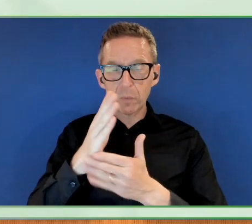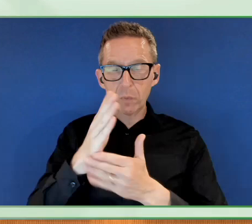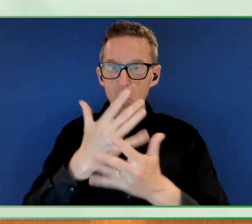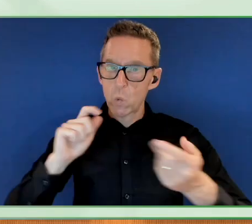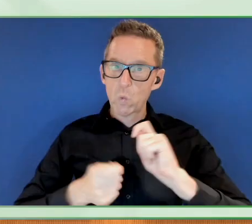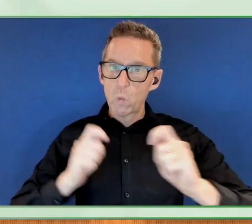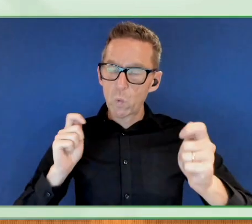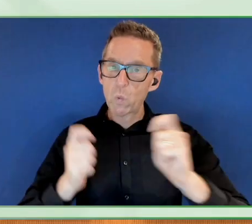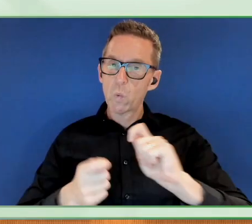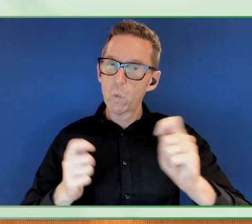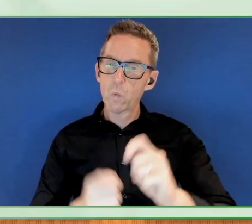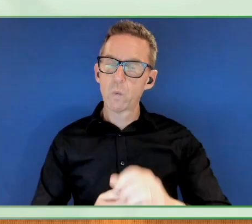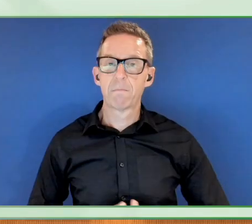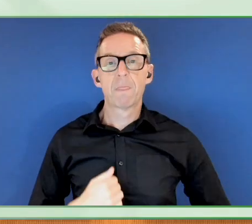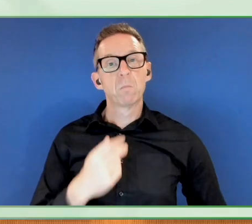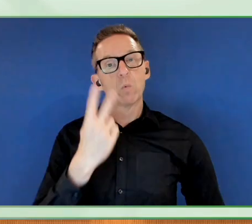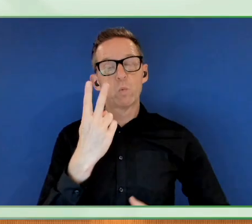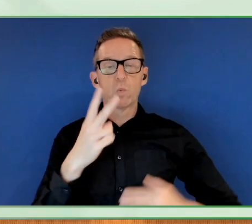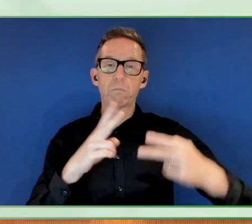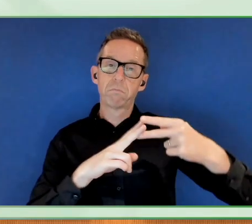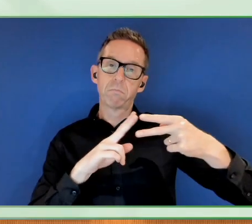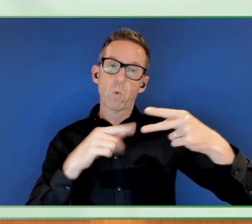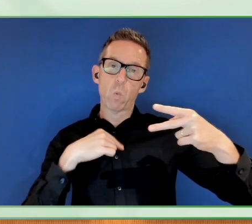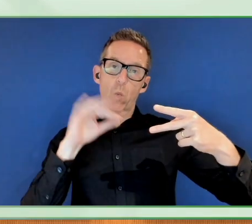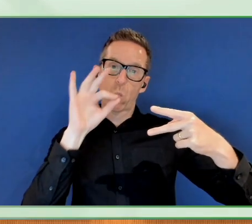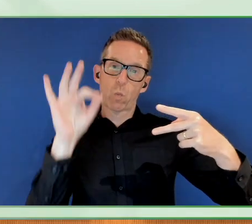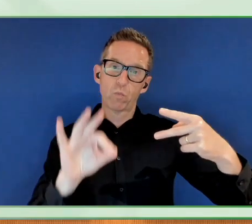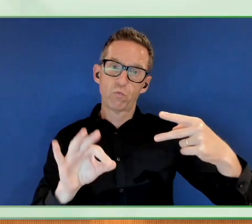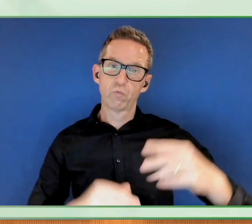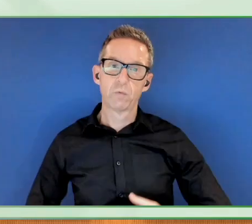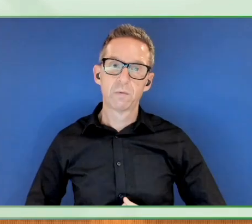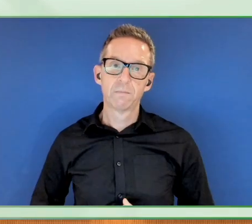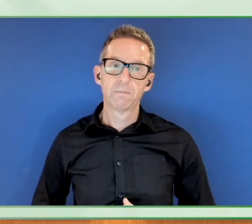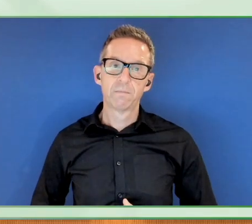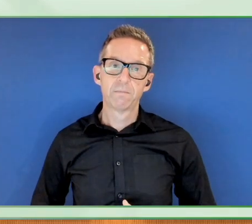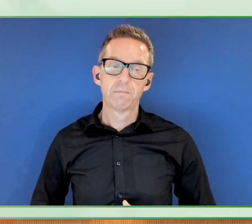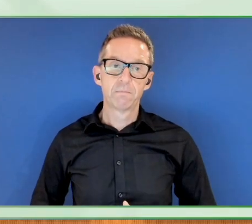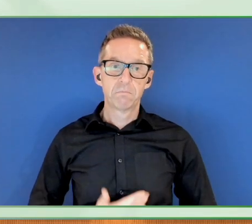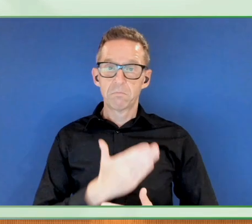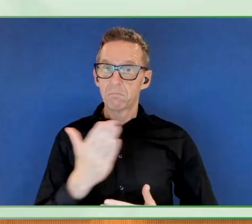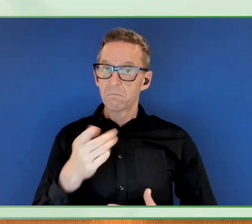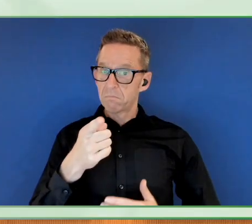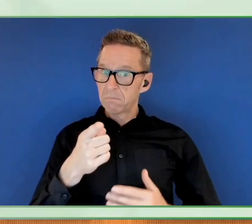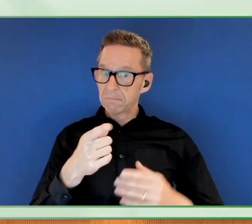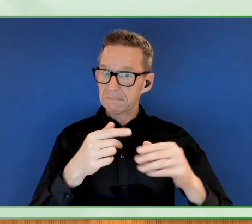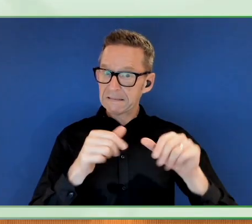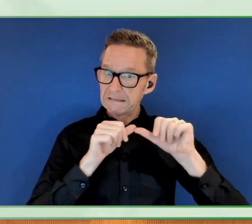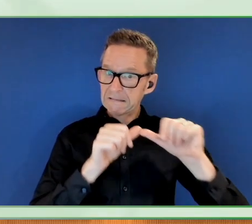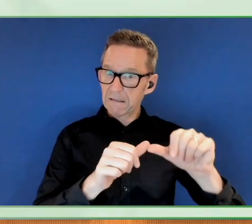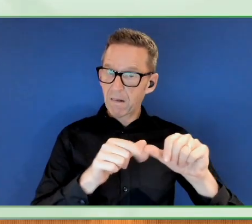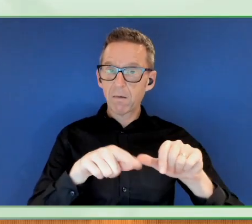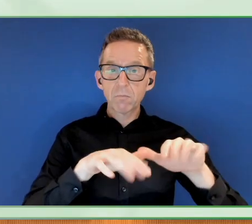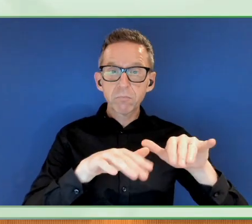questions to you. The first is, are you still using Google or other platform,